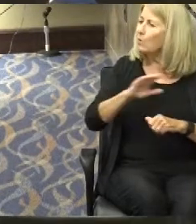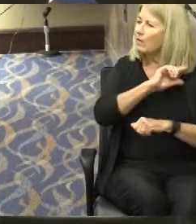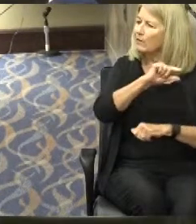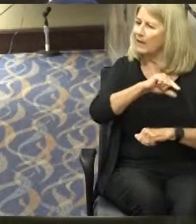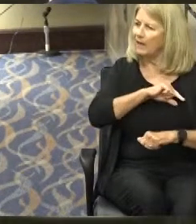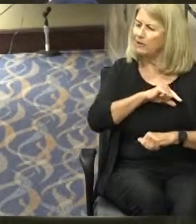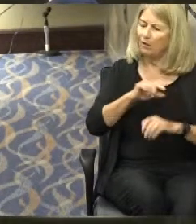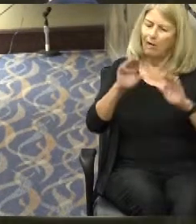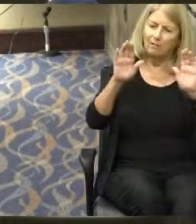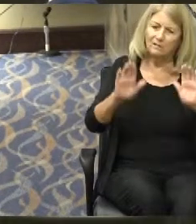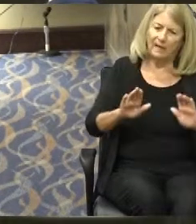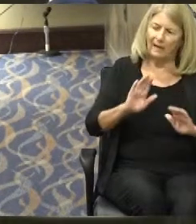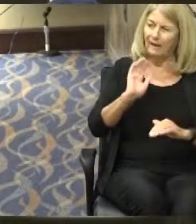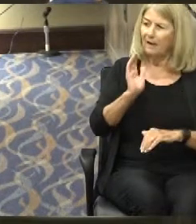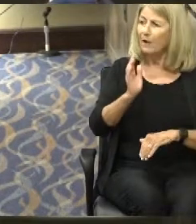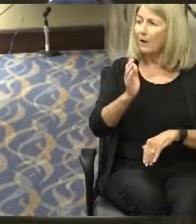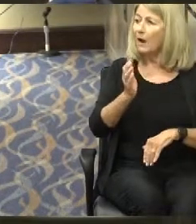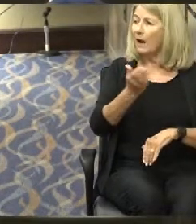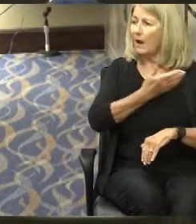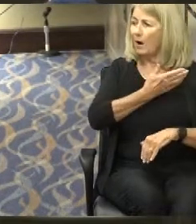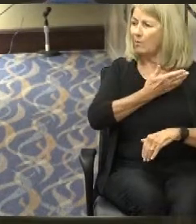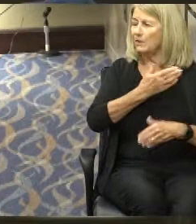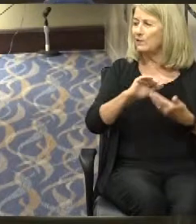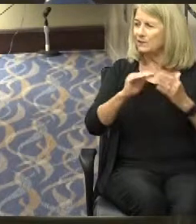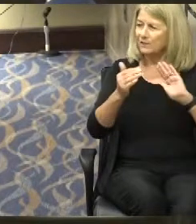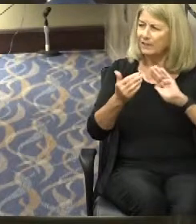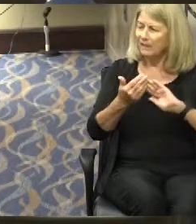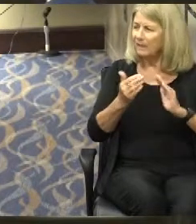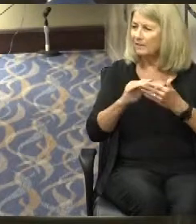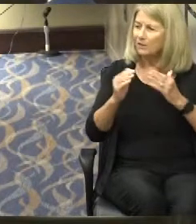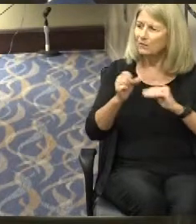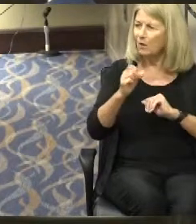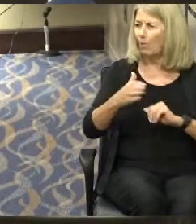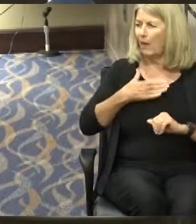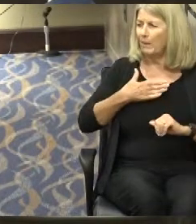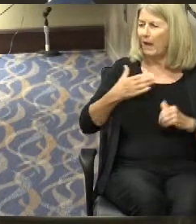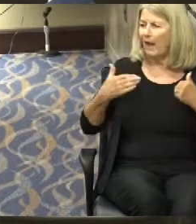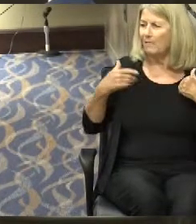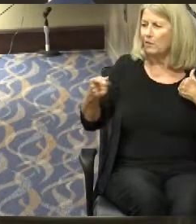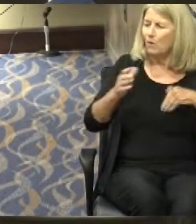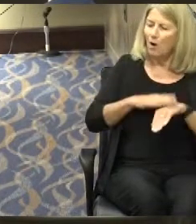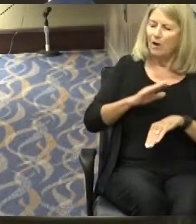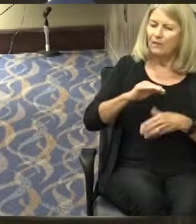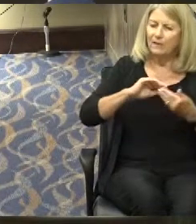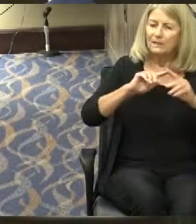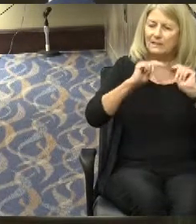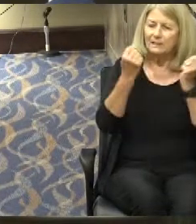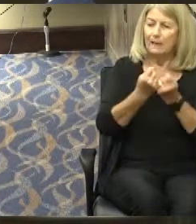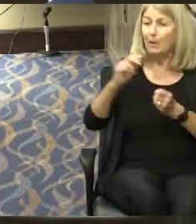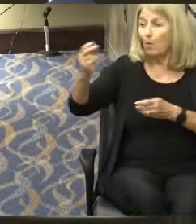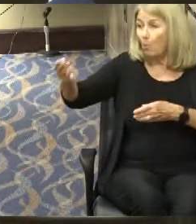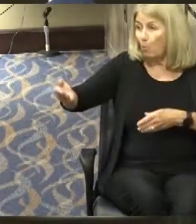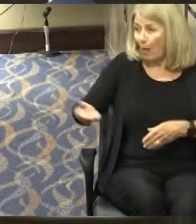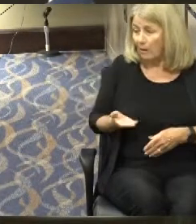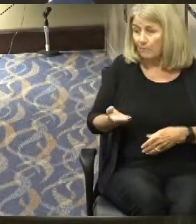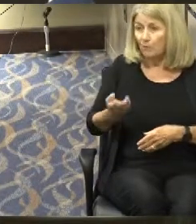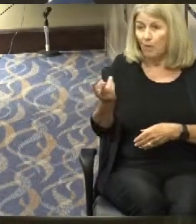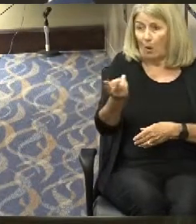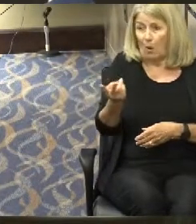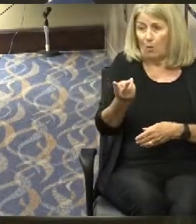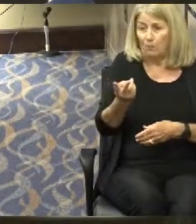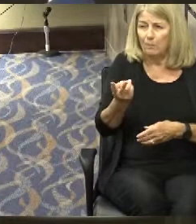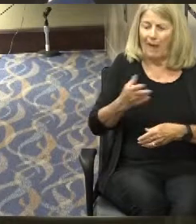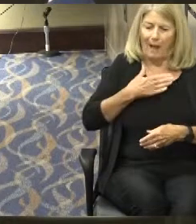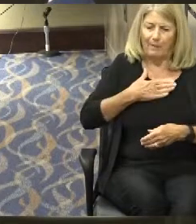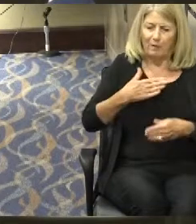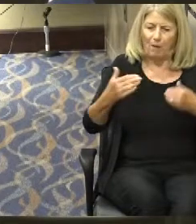are outstanding, and we're so glad to have you guys on our team. Yeah, welcome to both. Glad to have employees of this